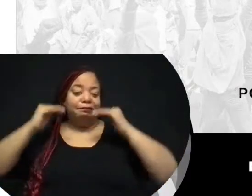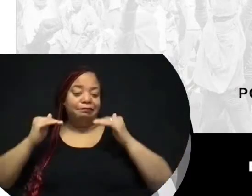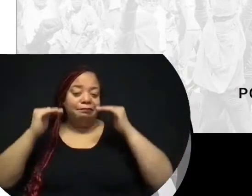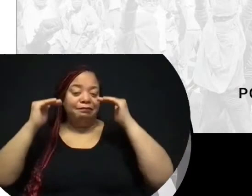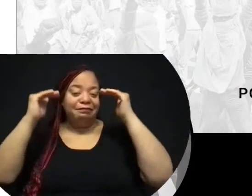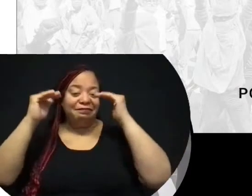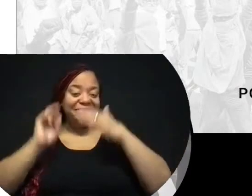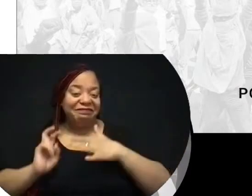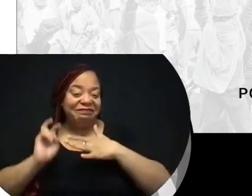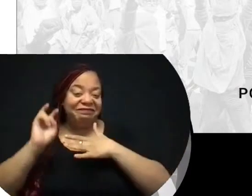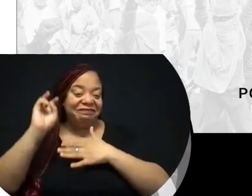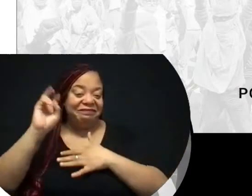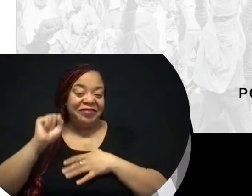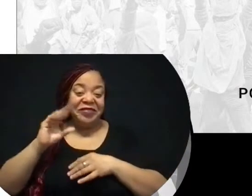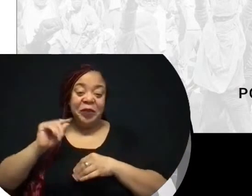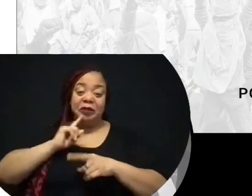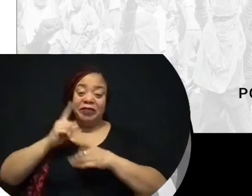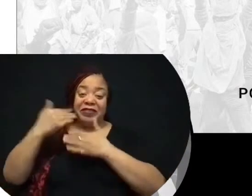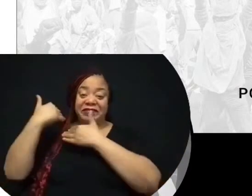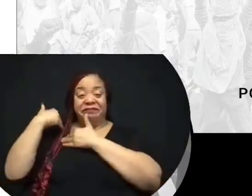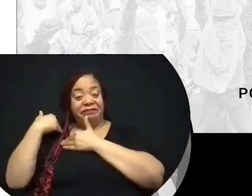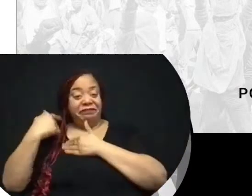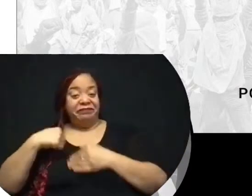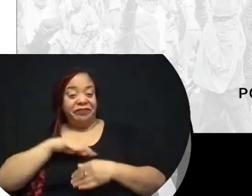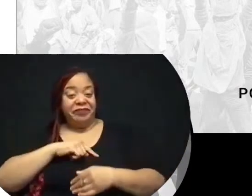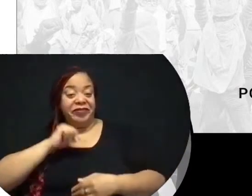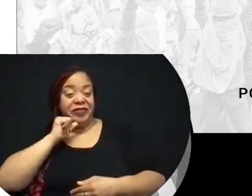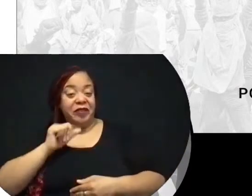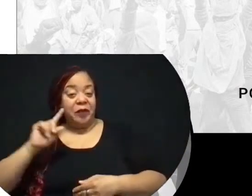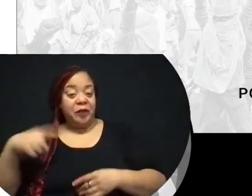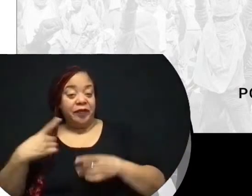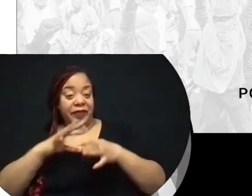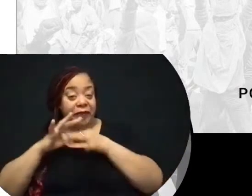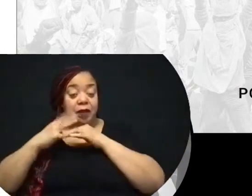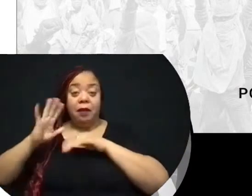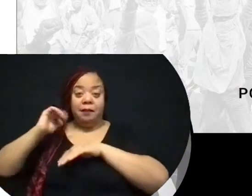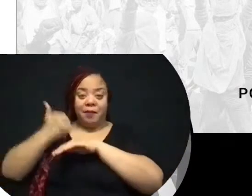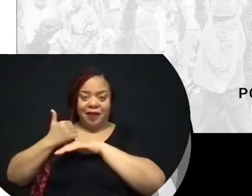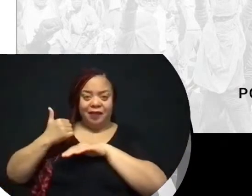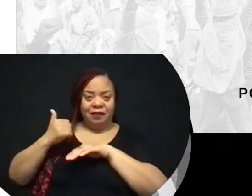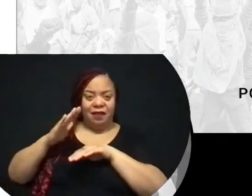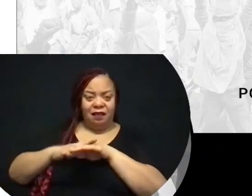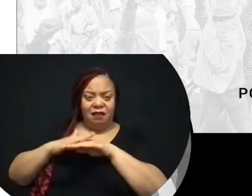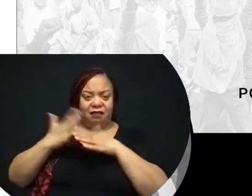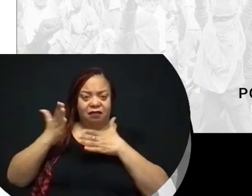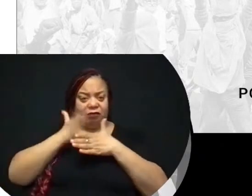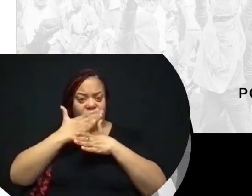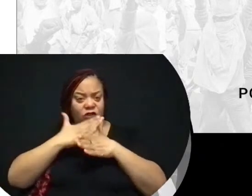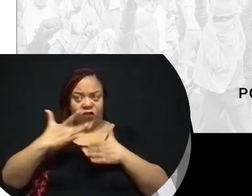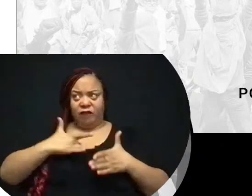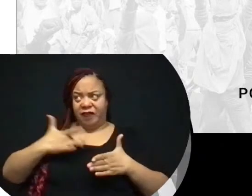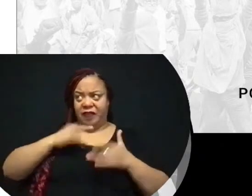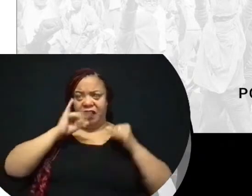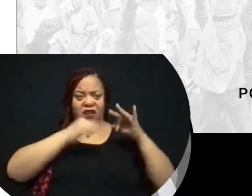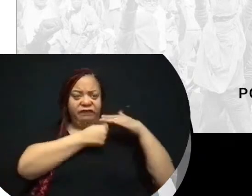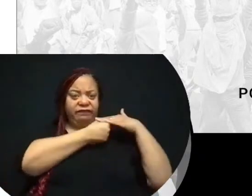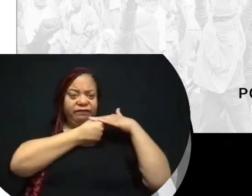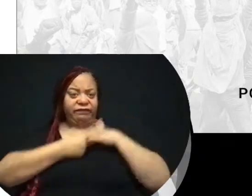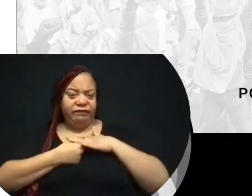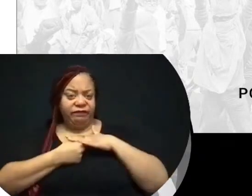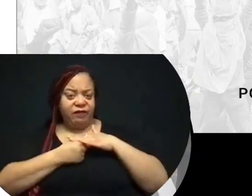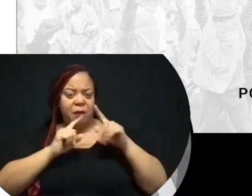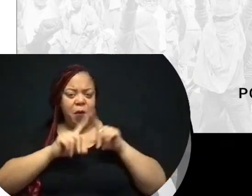harm each other? And how can we use those privileges to even out power across the people?